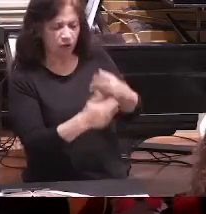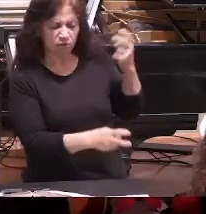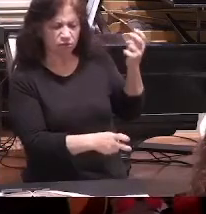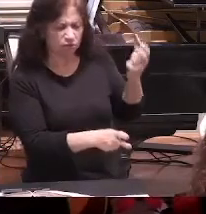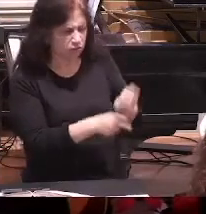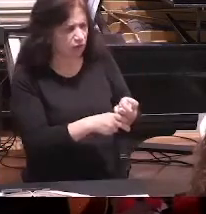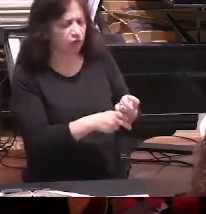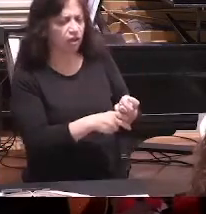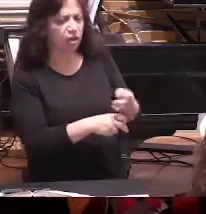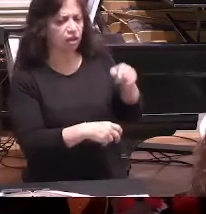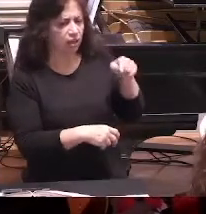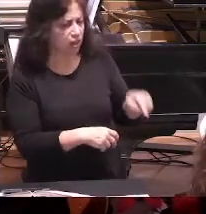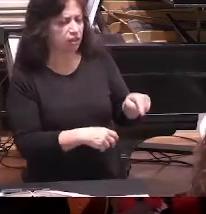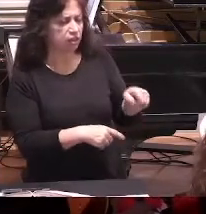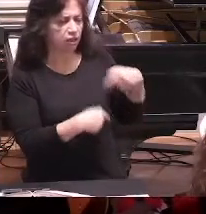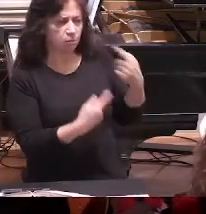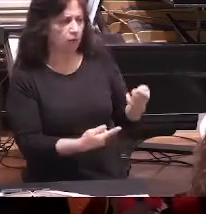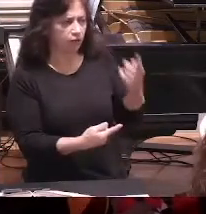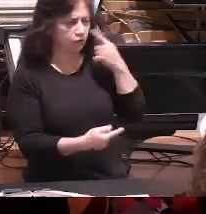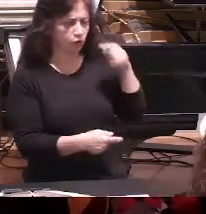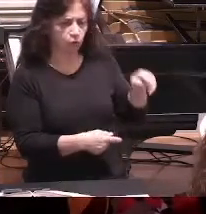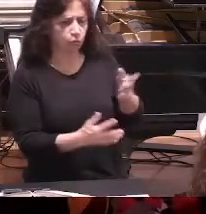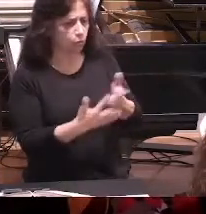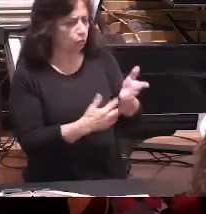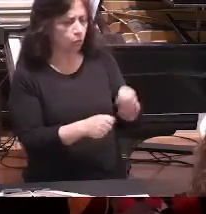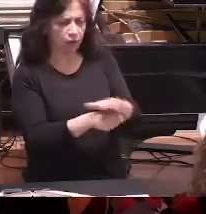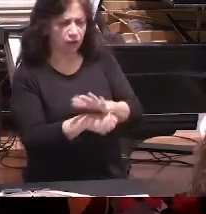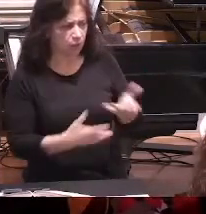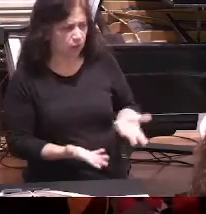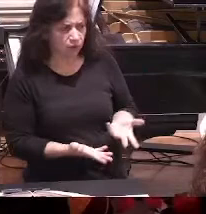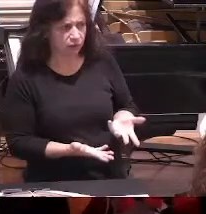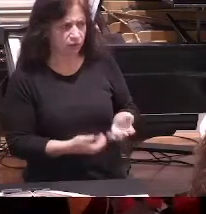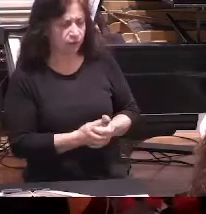difficult this has been for you throughout the pandemic."